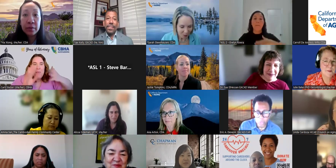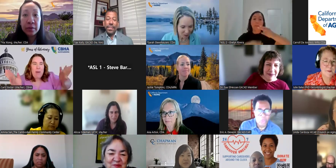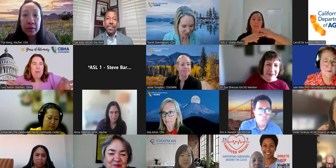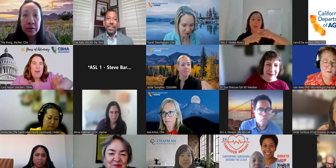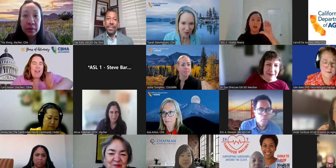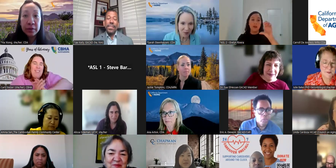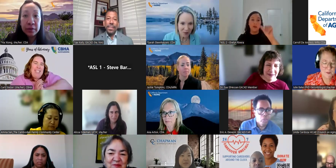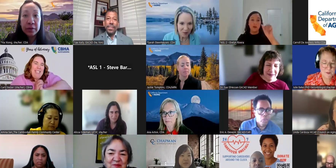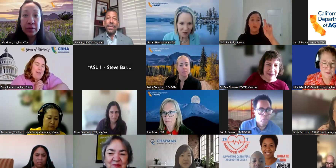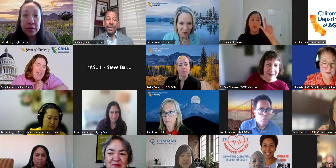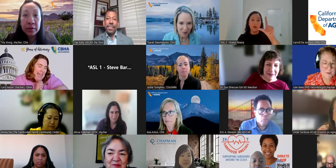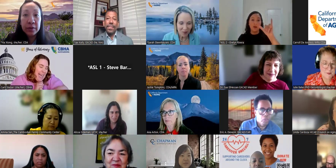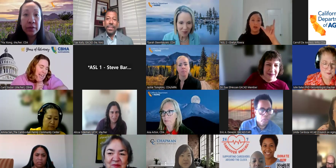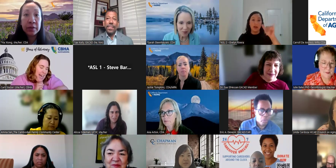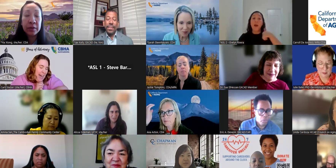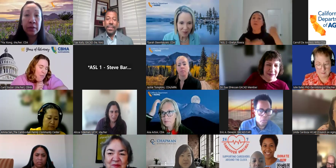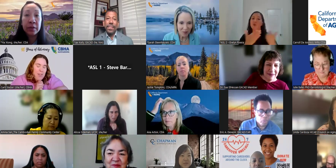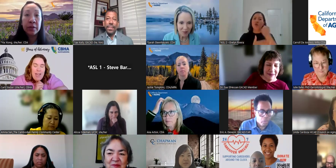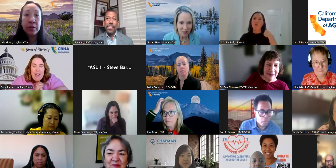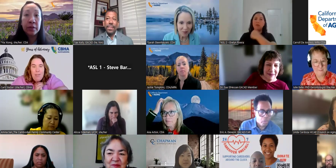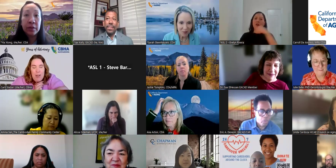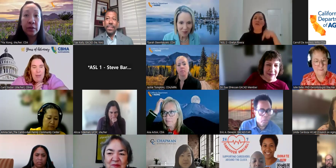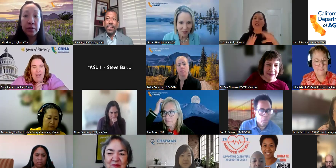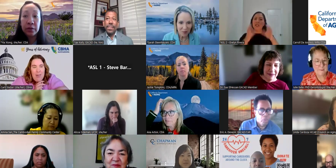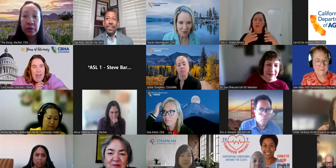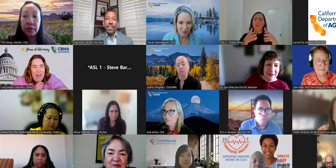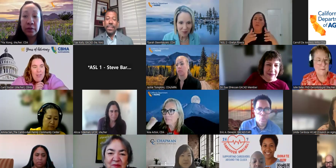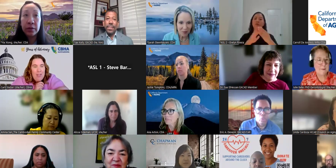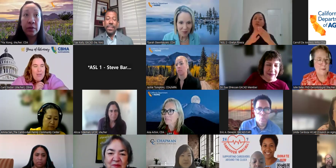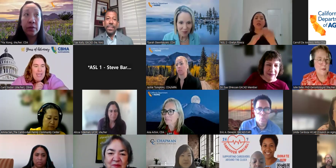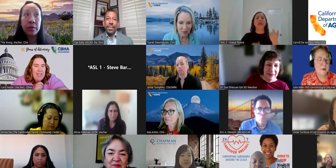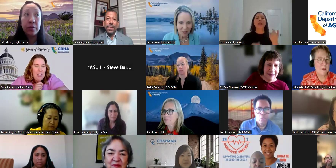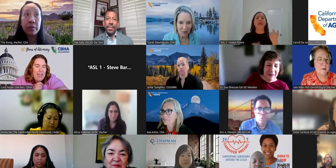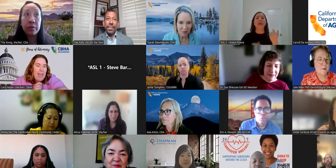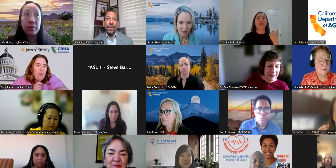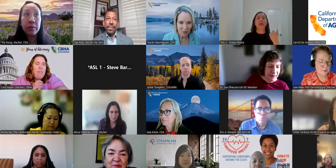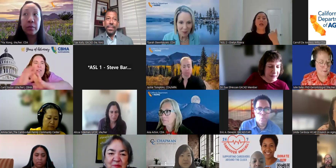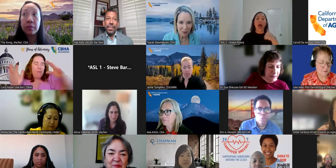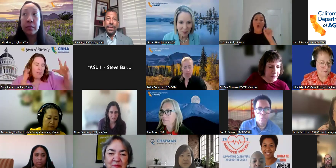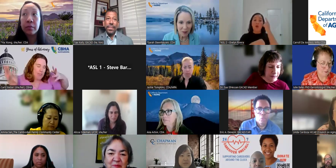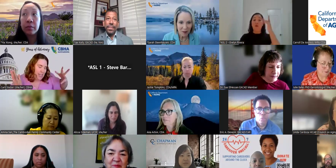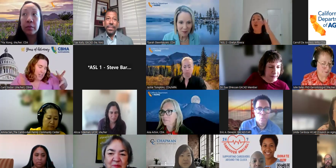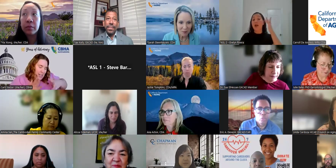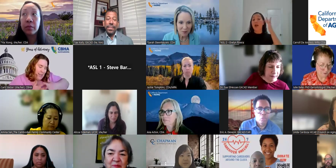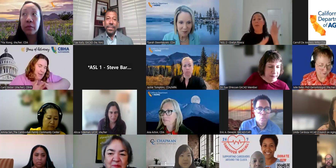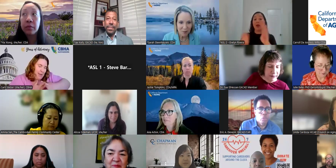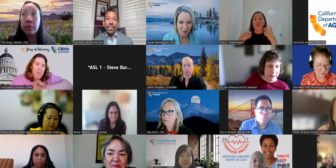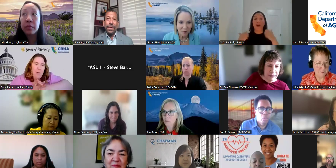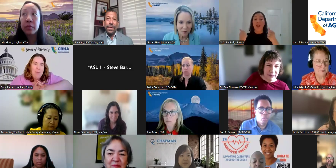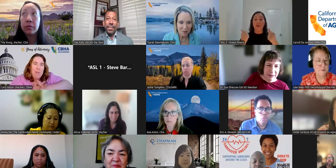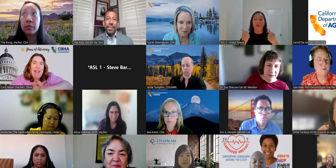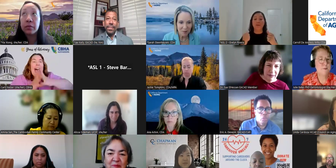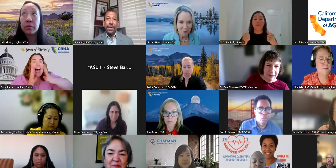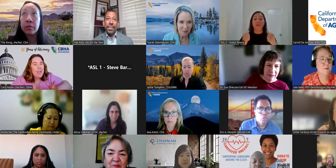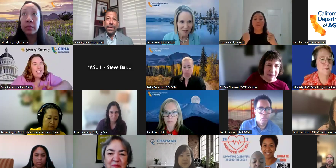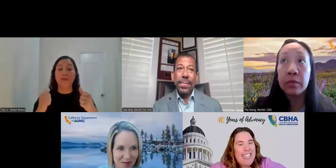a new member of this committee. I work for the California Behavioral Health Association. We've had representation in the committee